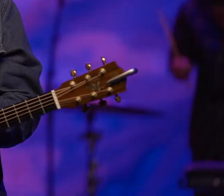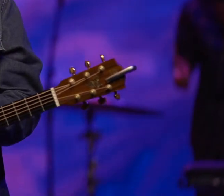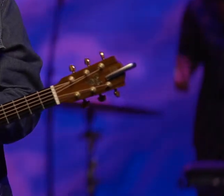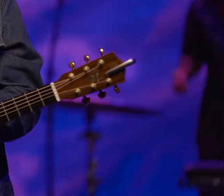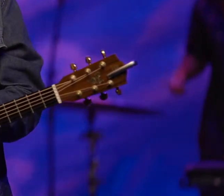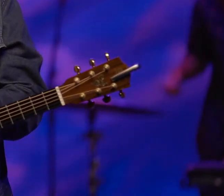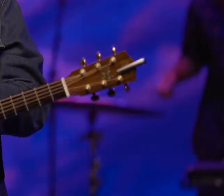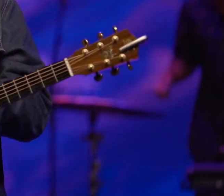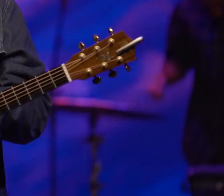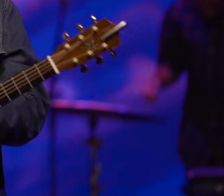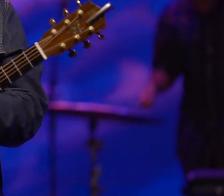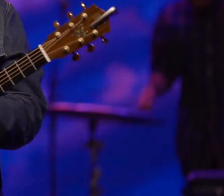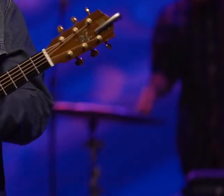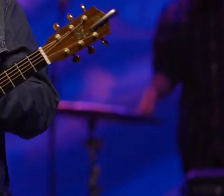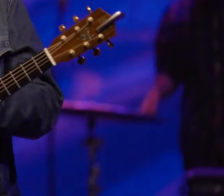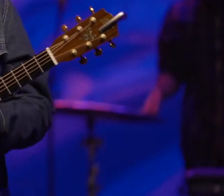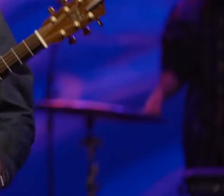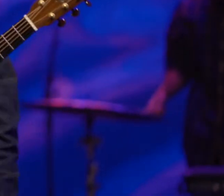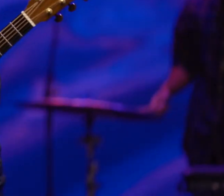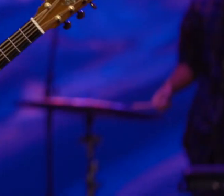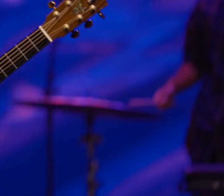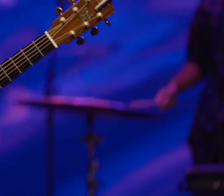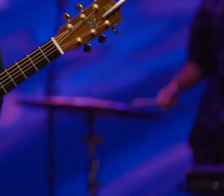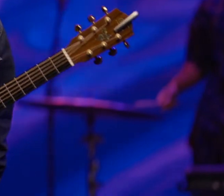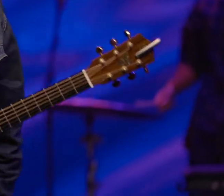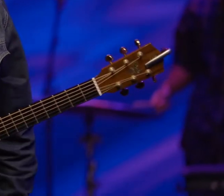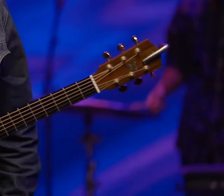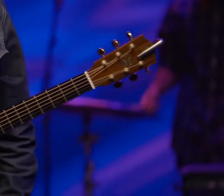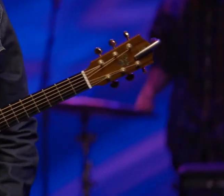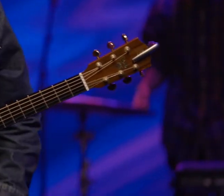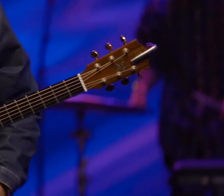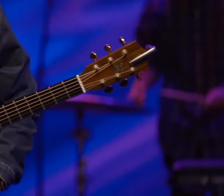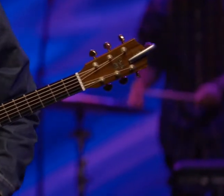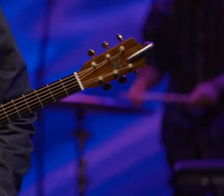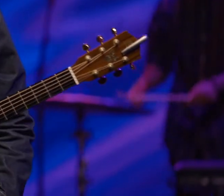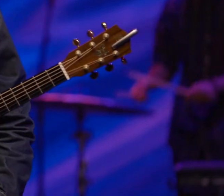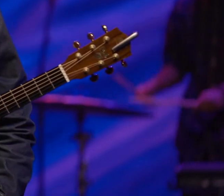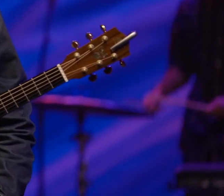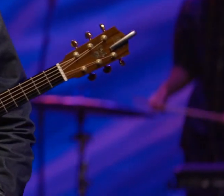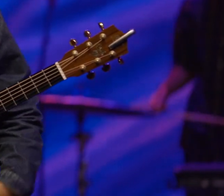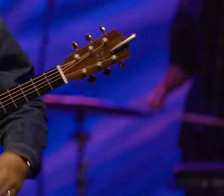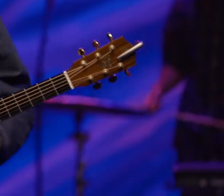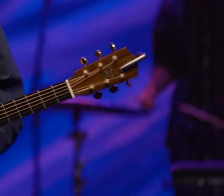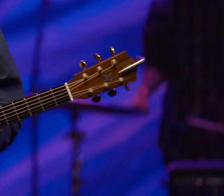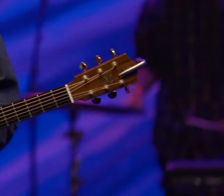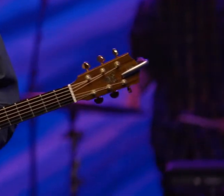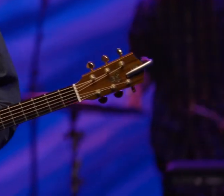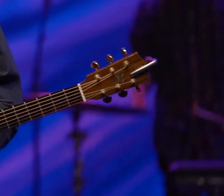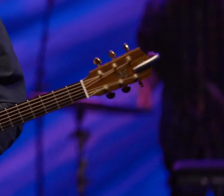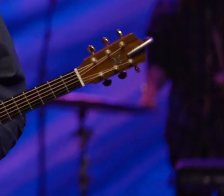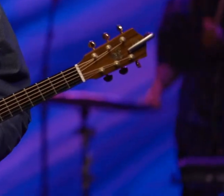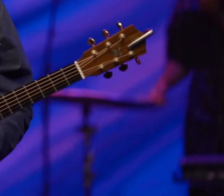time. As we enter into worship, man, let's lift him up like we know he's trustworthy. We've seen him